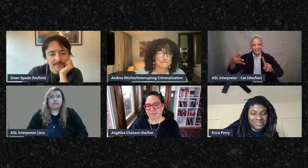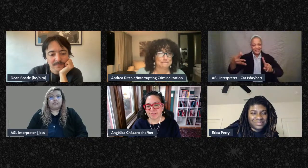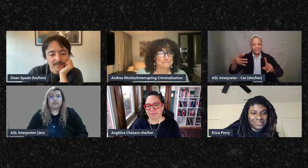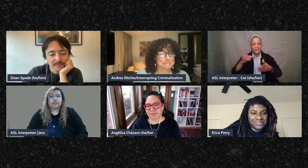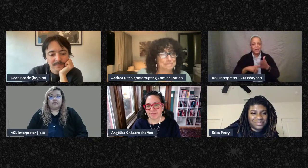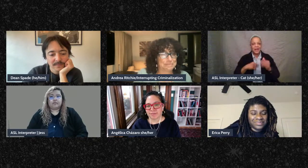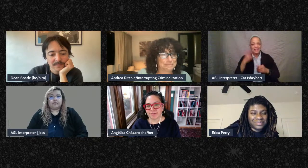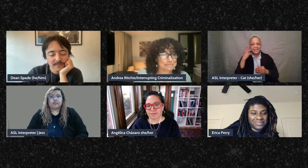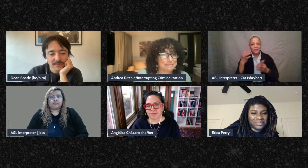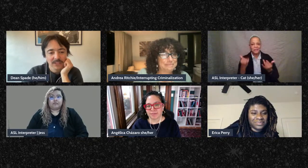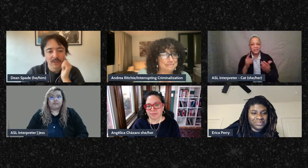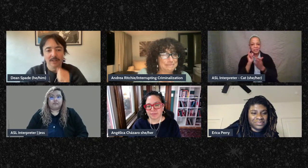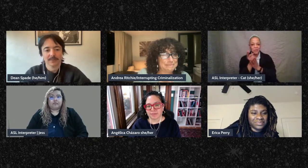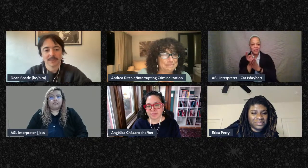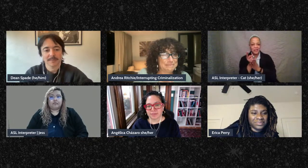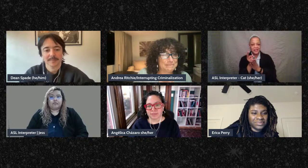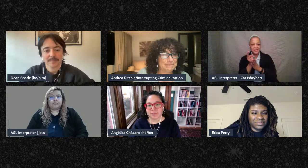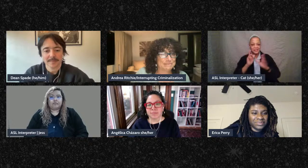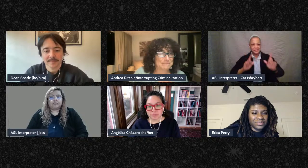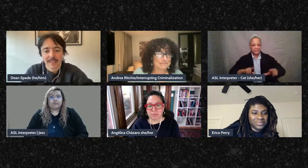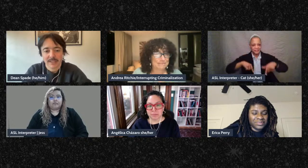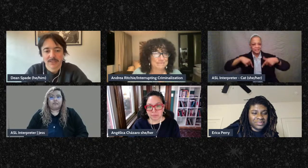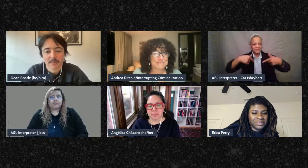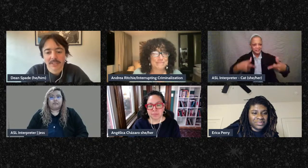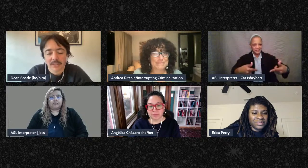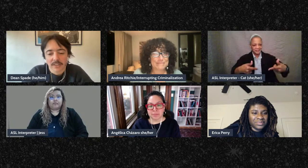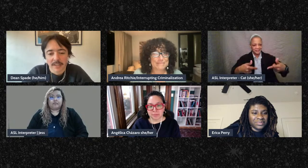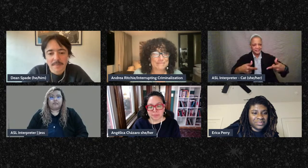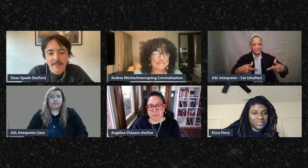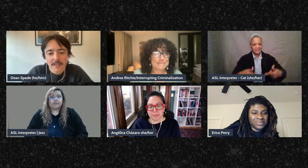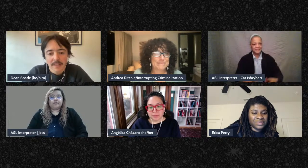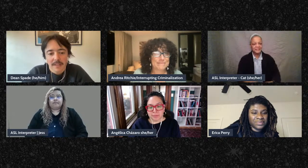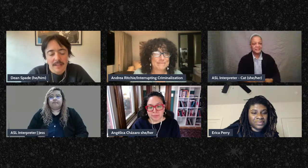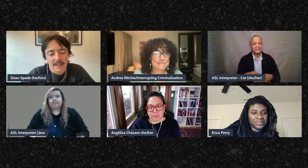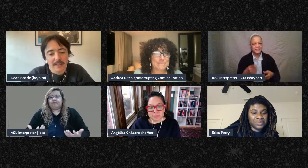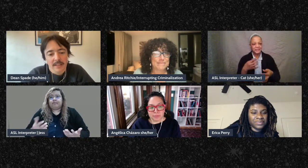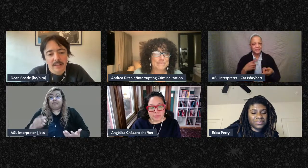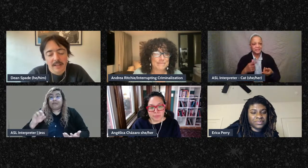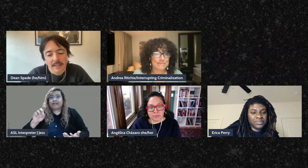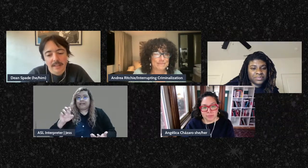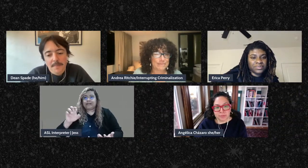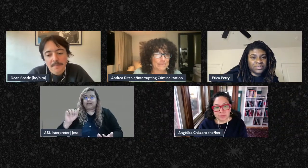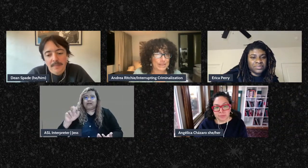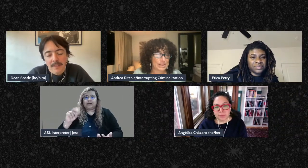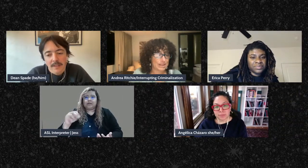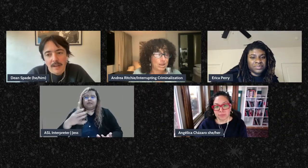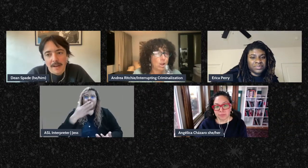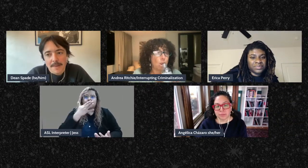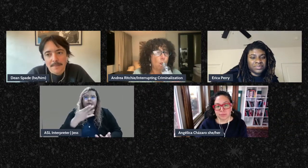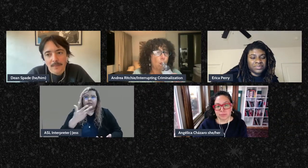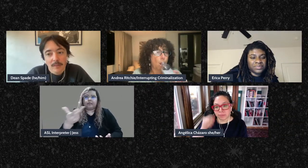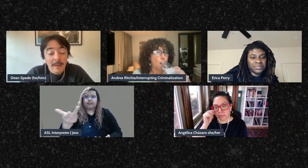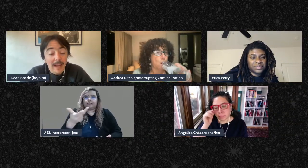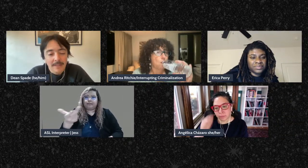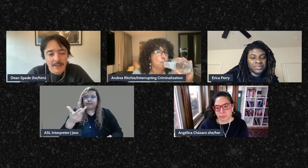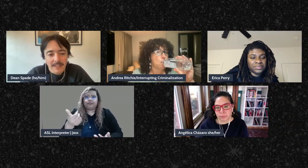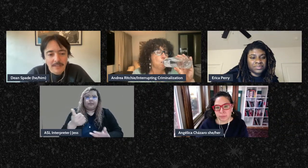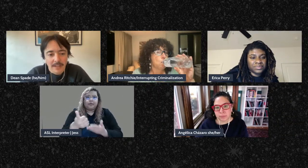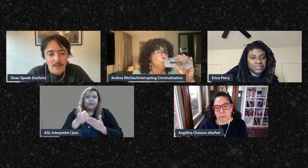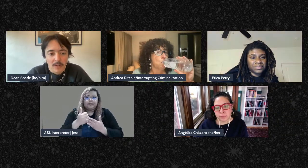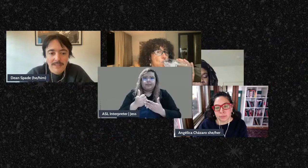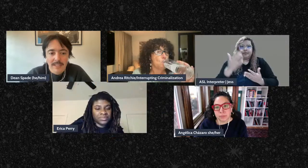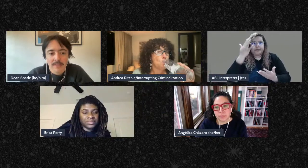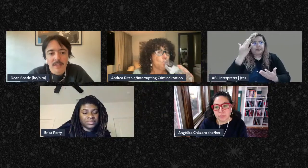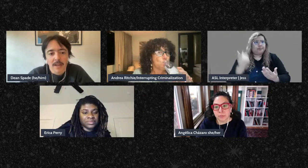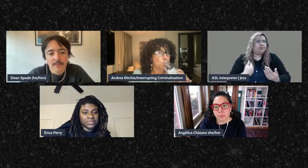this moment. So helpful. Thank you so much, Andrea and Erica and Angelica. We have about half an hour